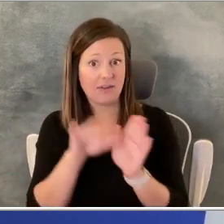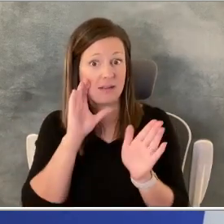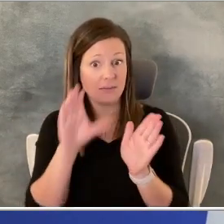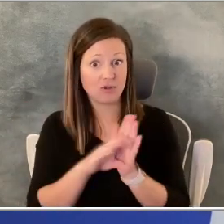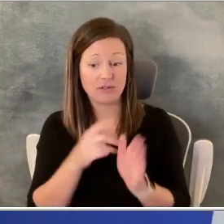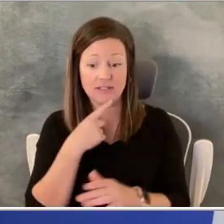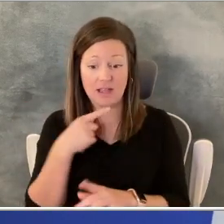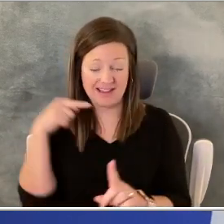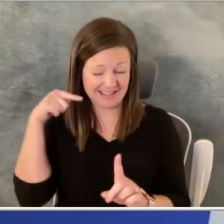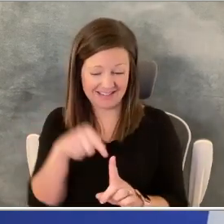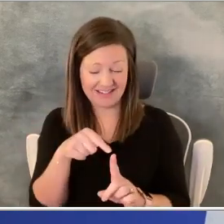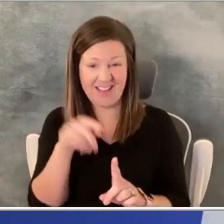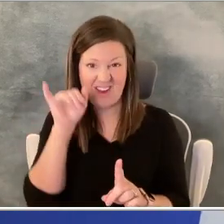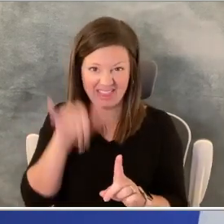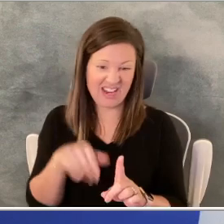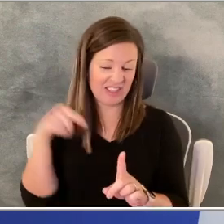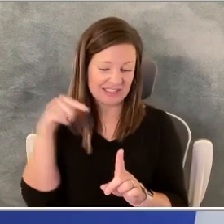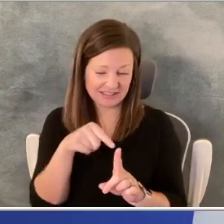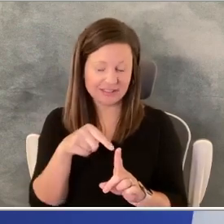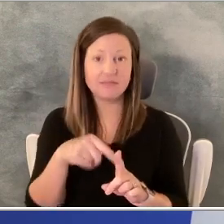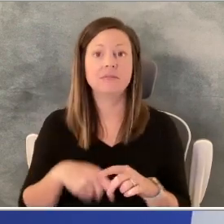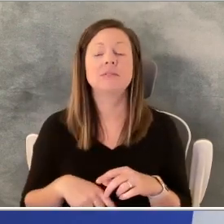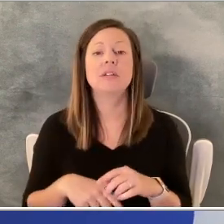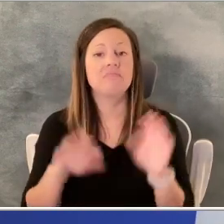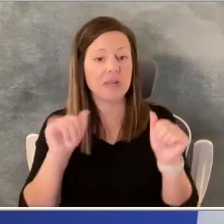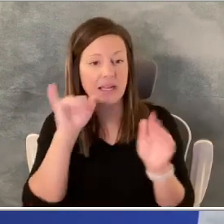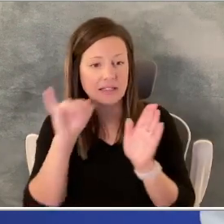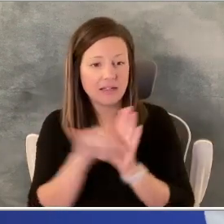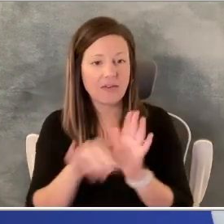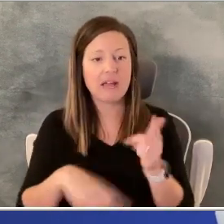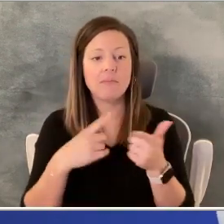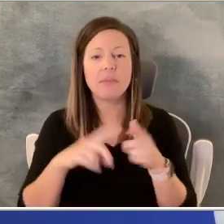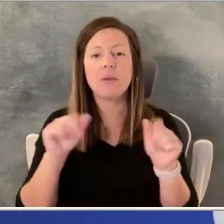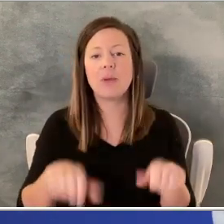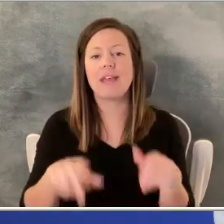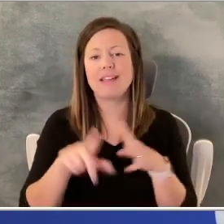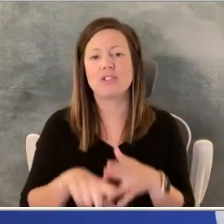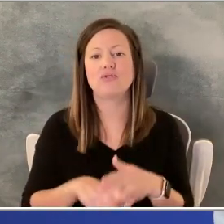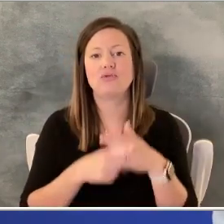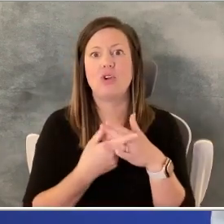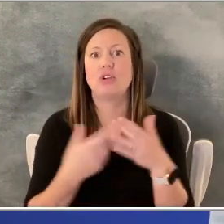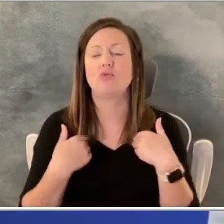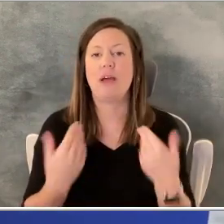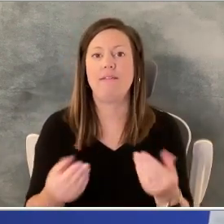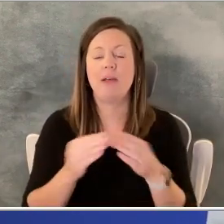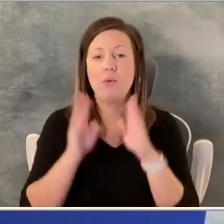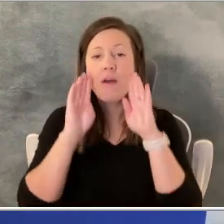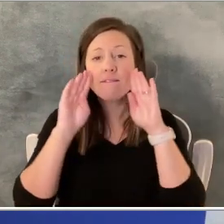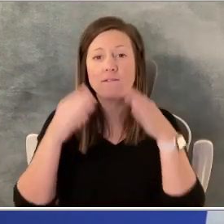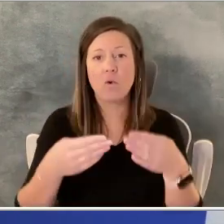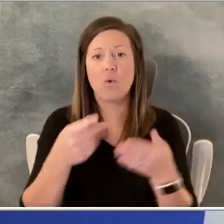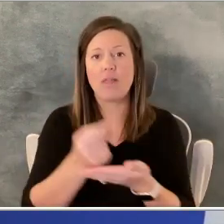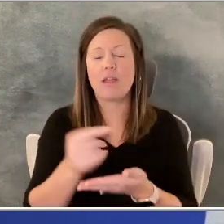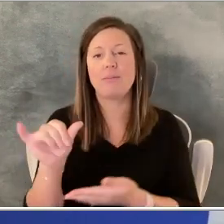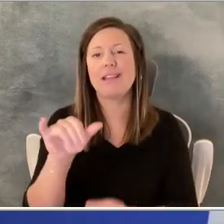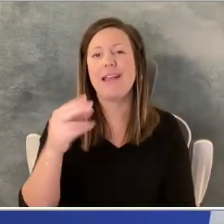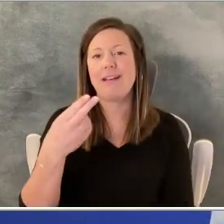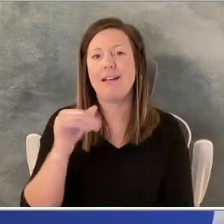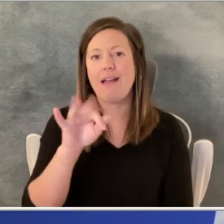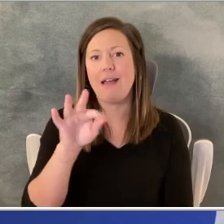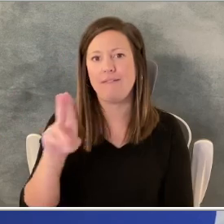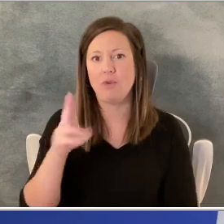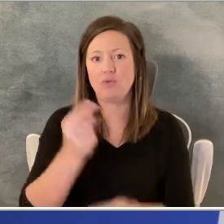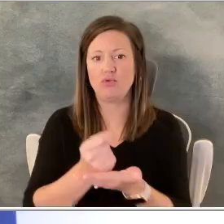finger exactly on what it is, then we can start to leverage focal therapies like HIFU to just treat that part of the